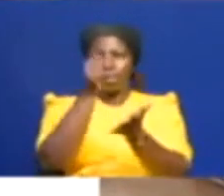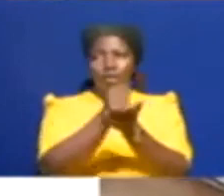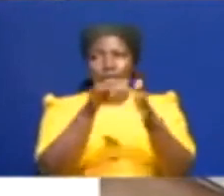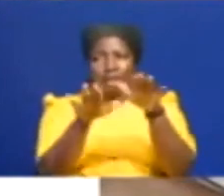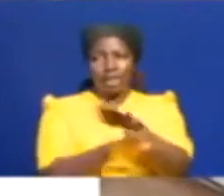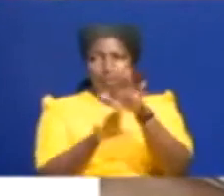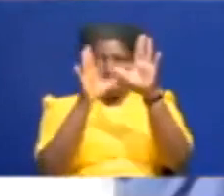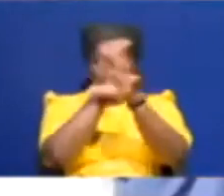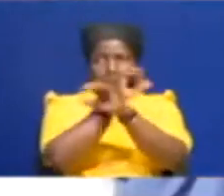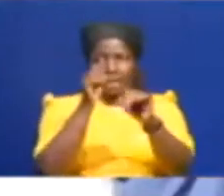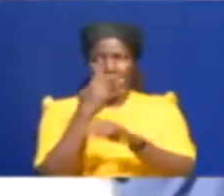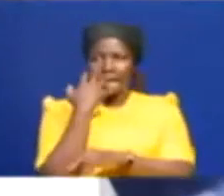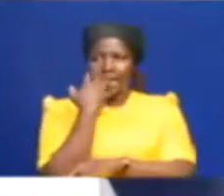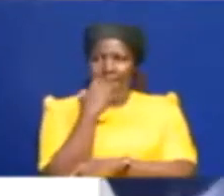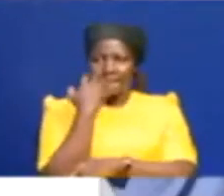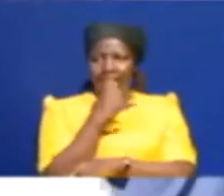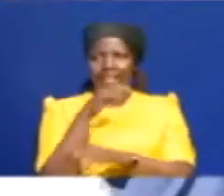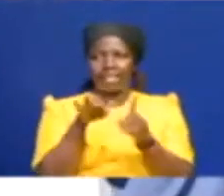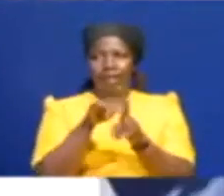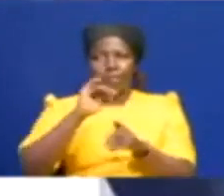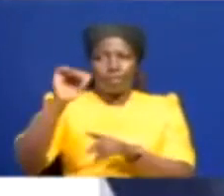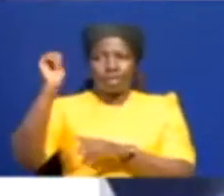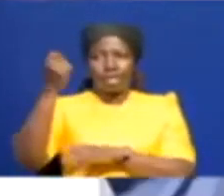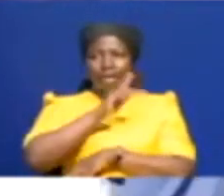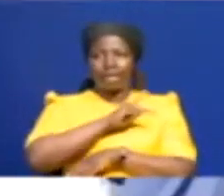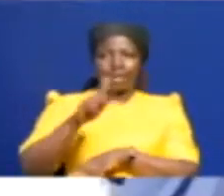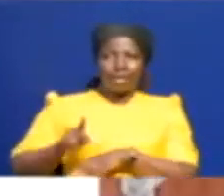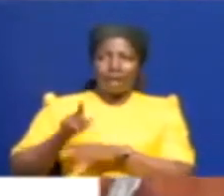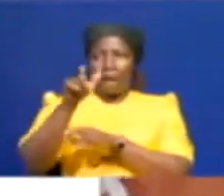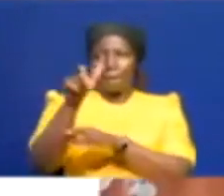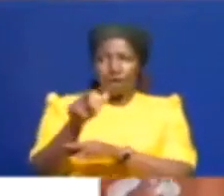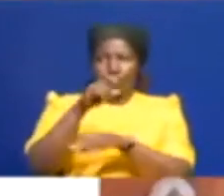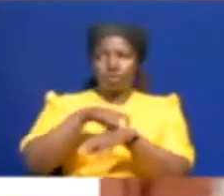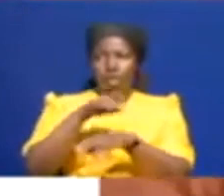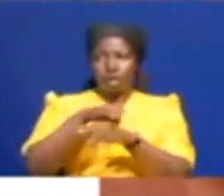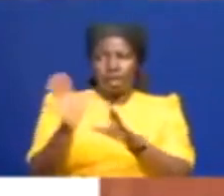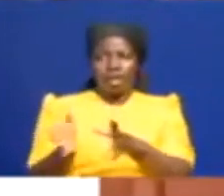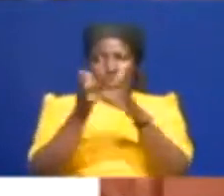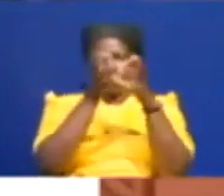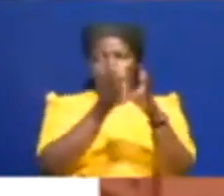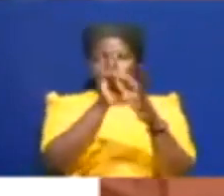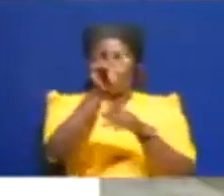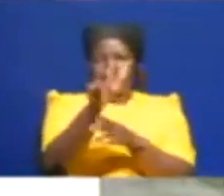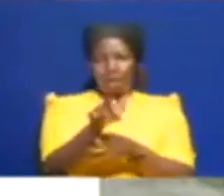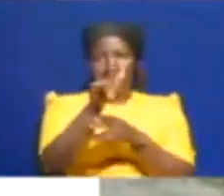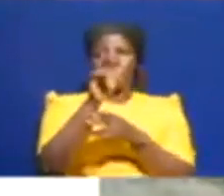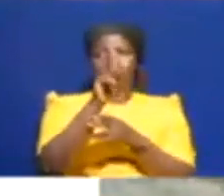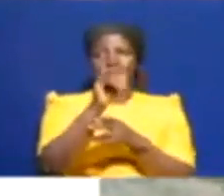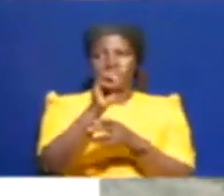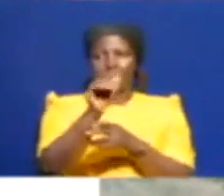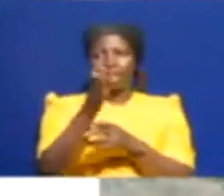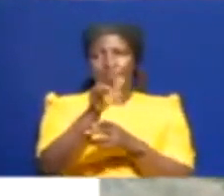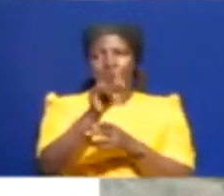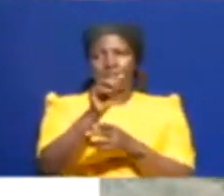Rigathi Gachagua as the Mount Kenya kingpin. Speaking during the installation of one of their patron for Kiama Kiama in Kiambu